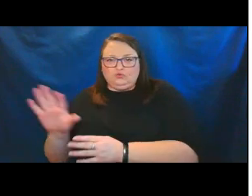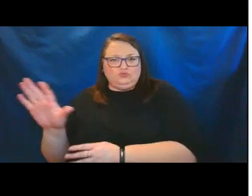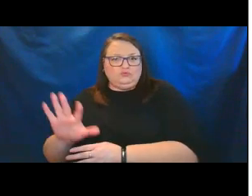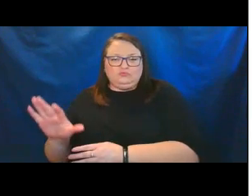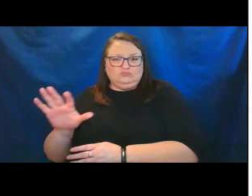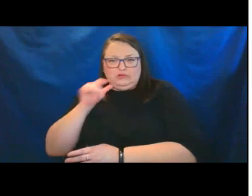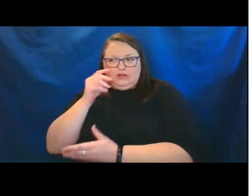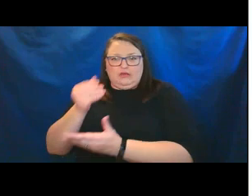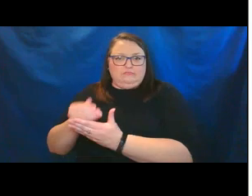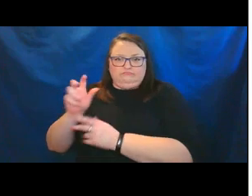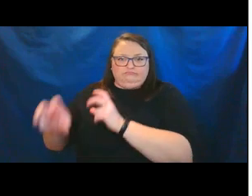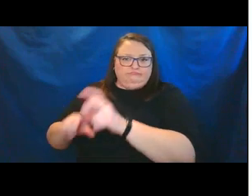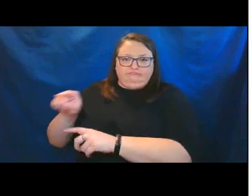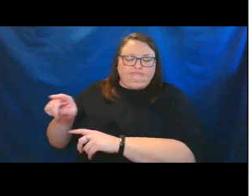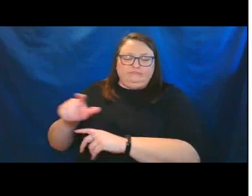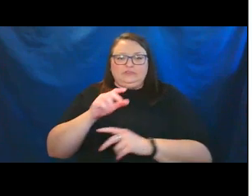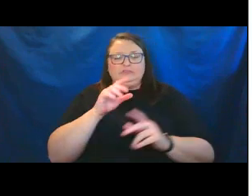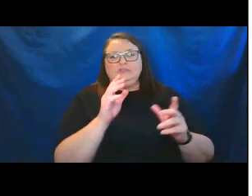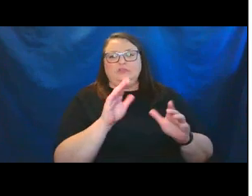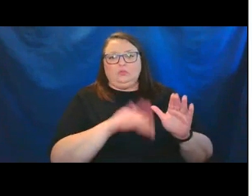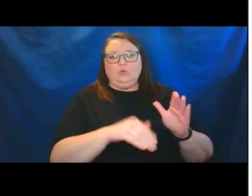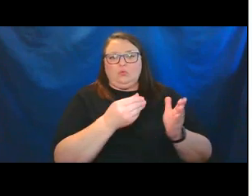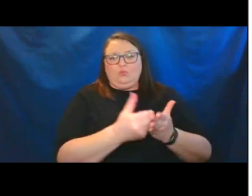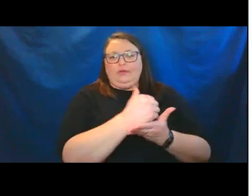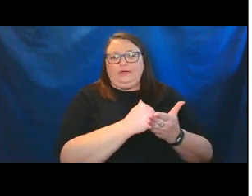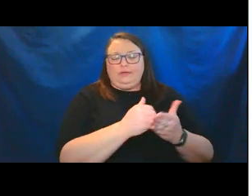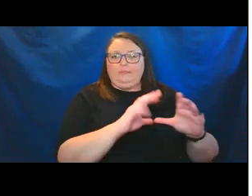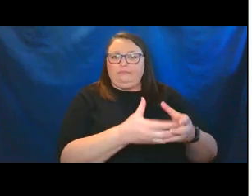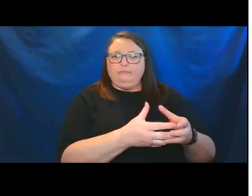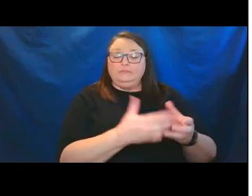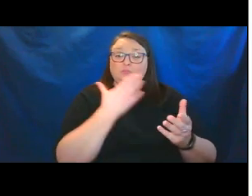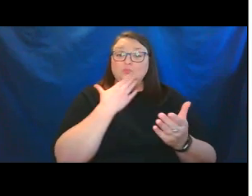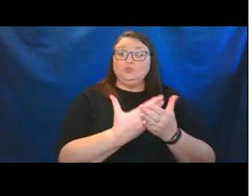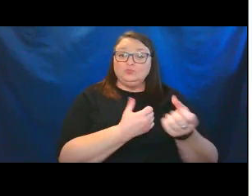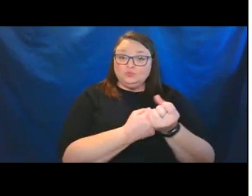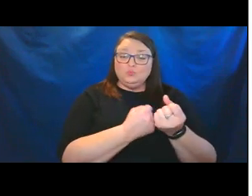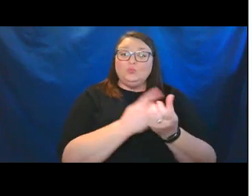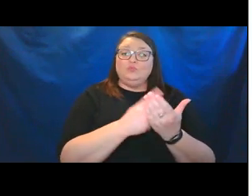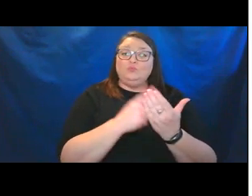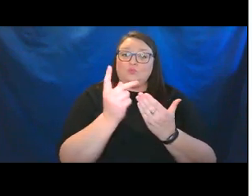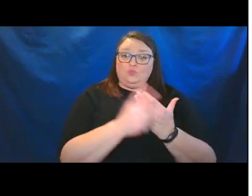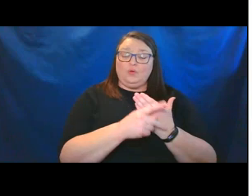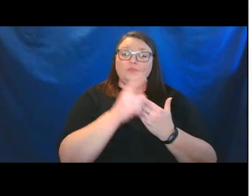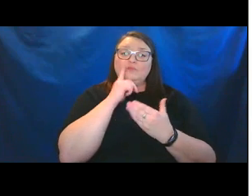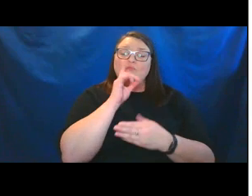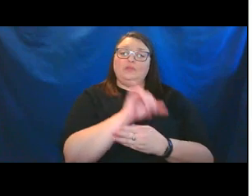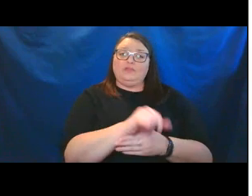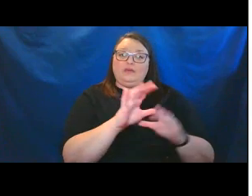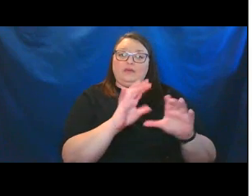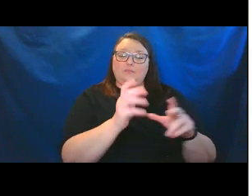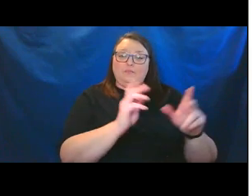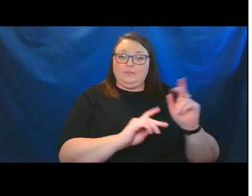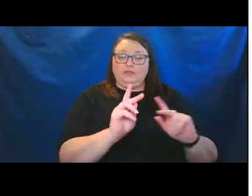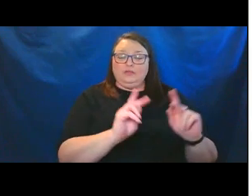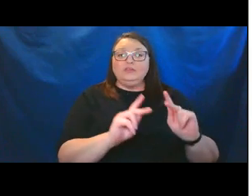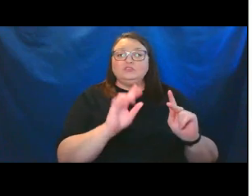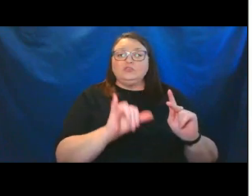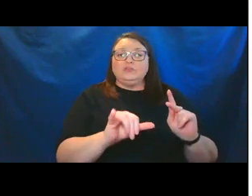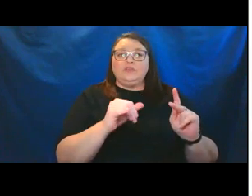other things. So it's a very good supportive program for that population base that is